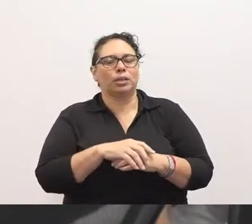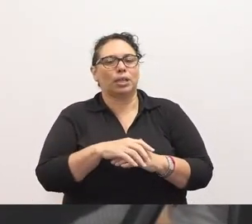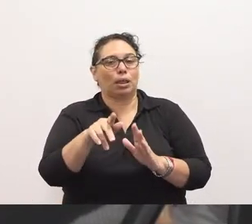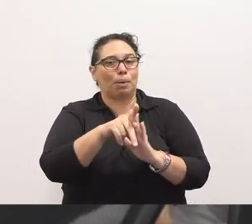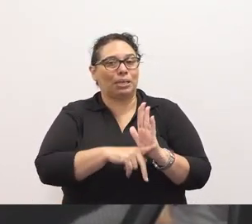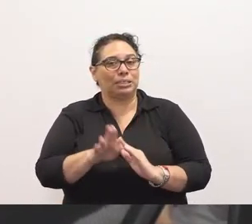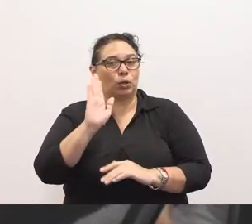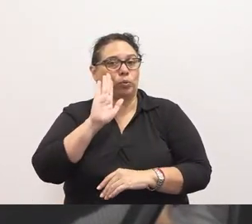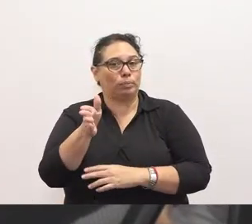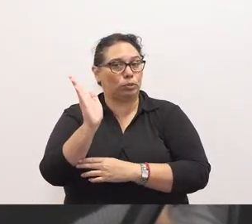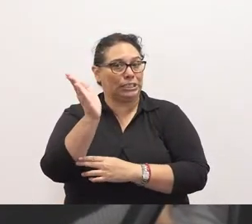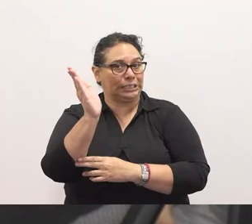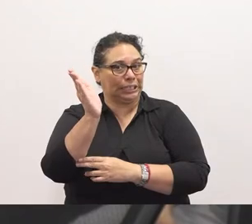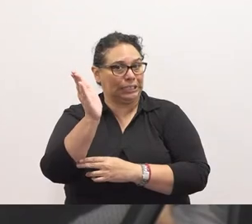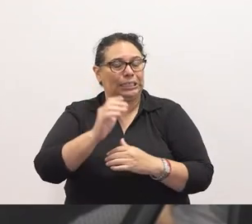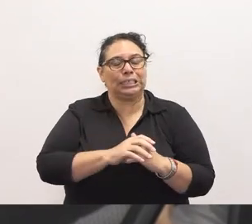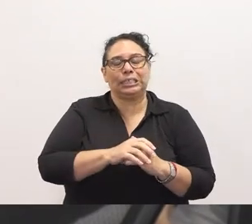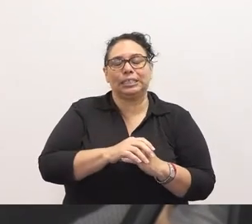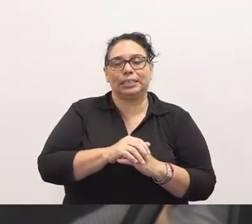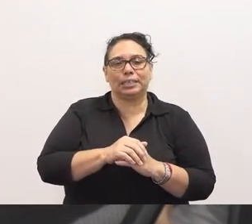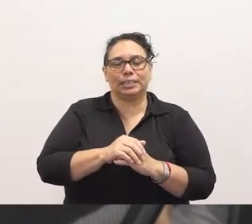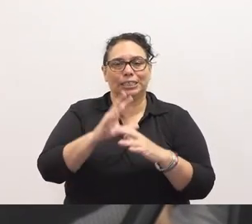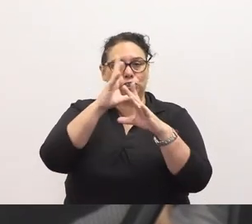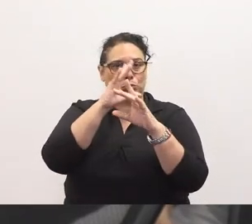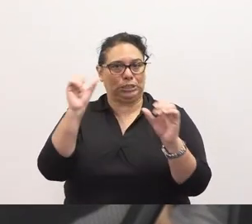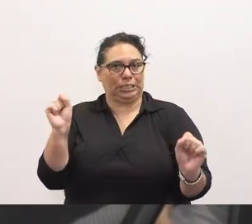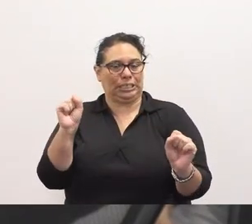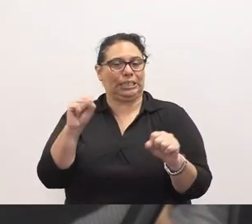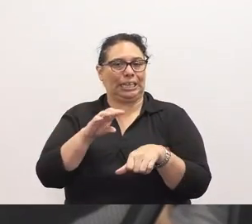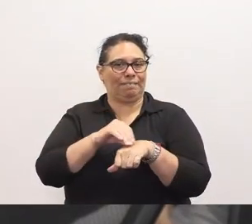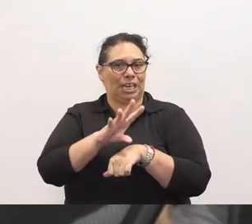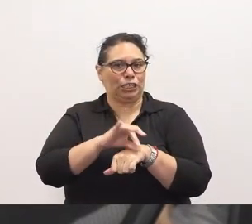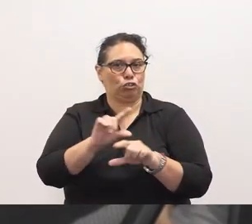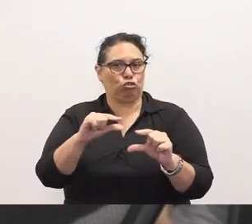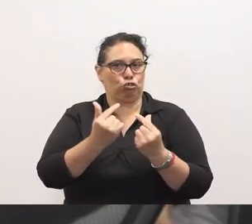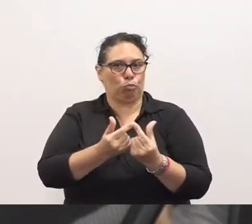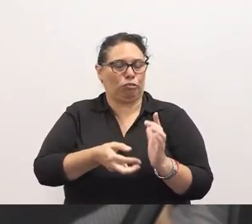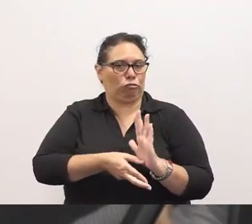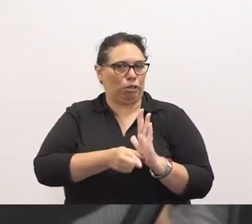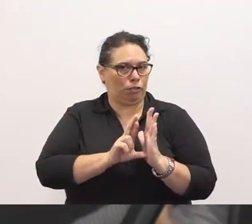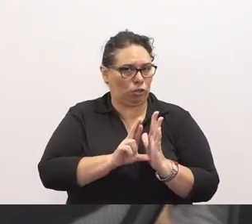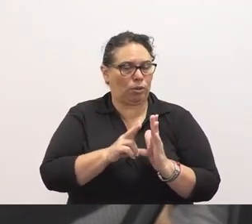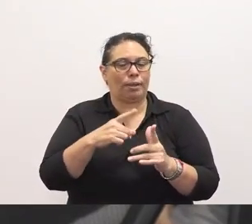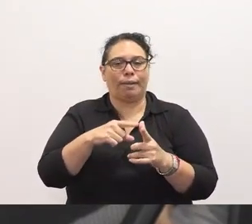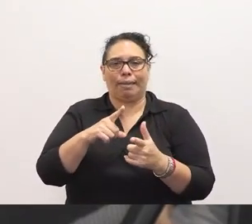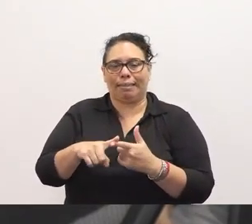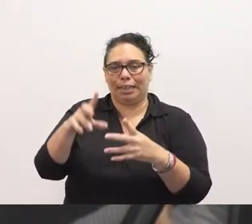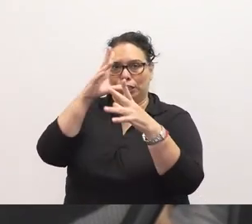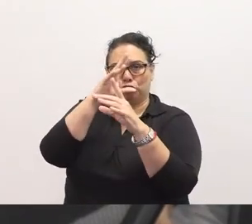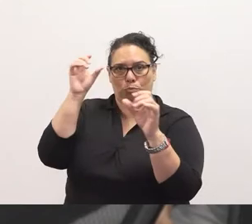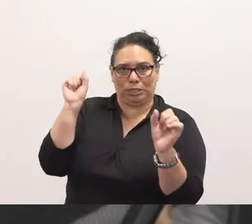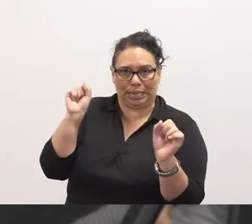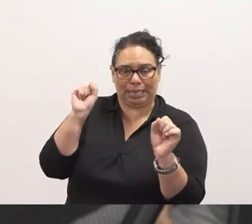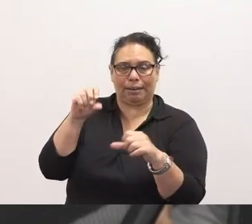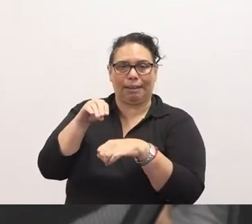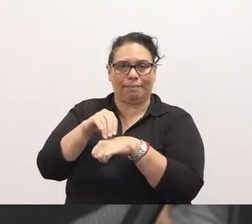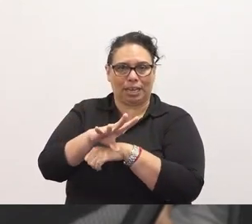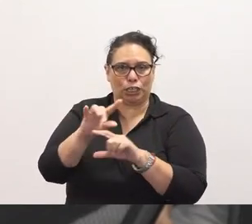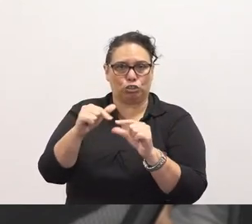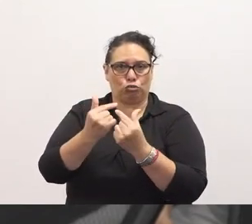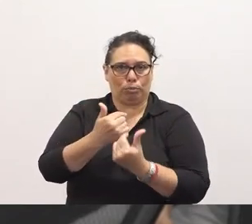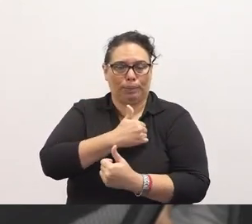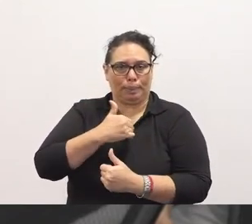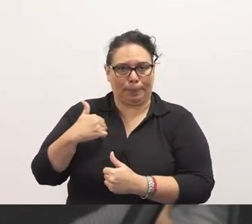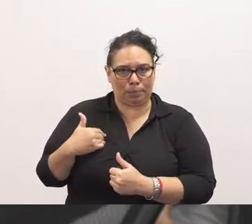will be presented at the Superintendent Advisory Group for review, and then the Superintendent Advisory Group